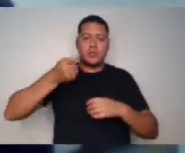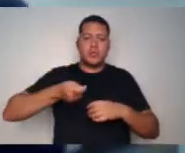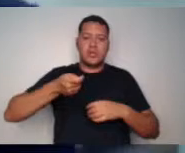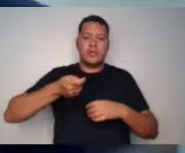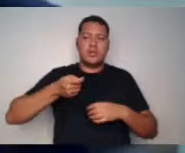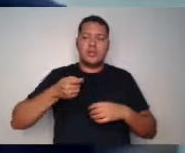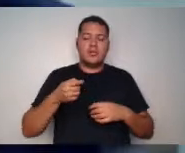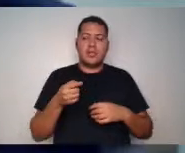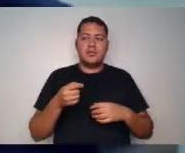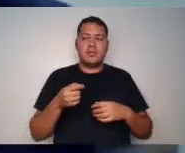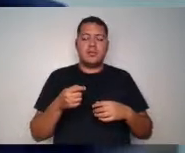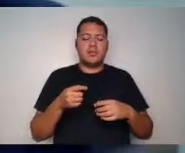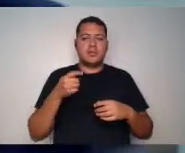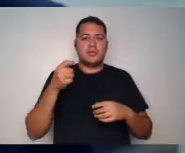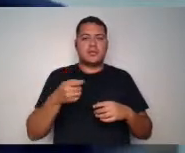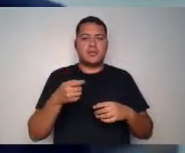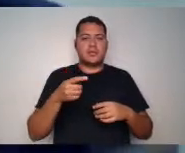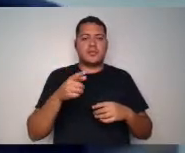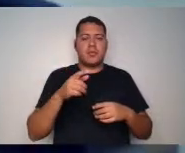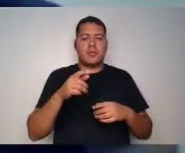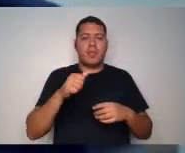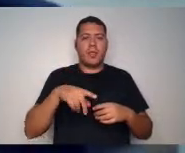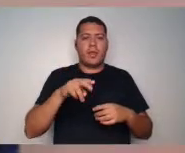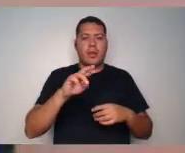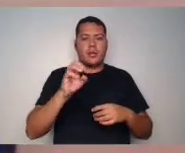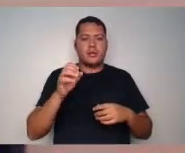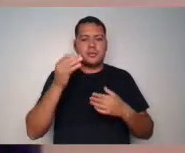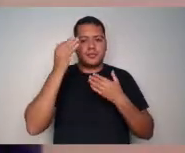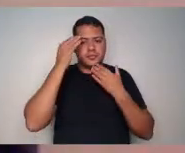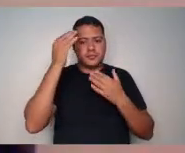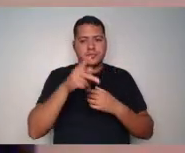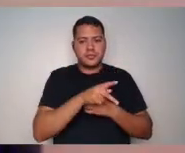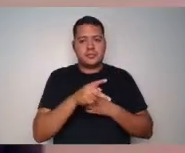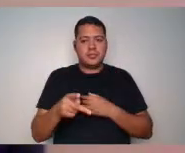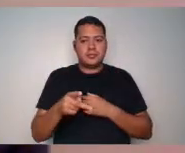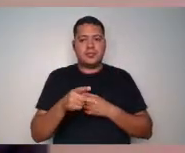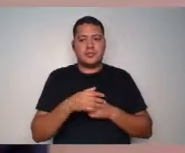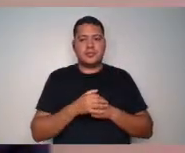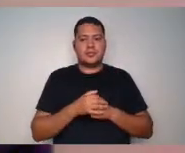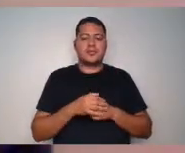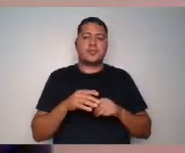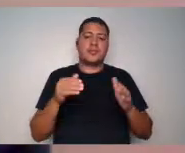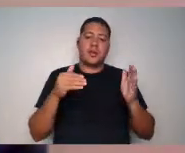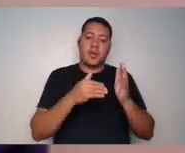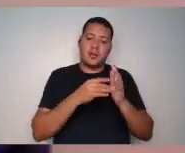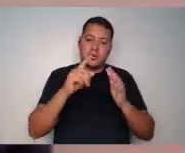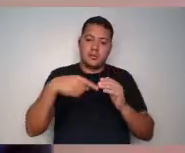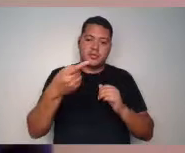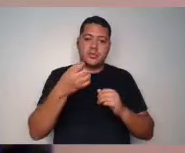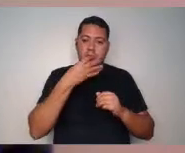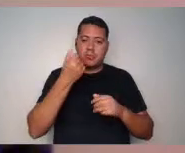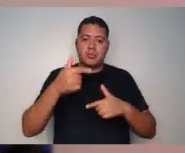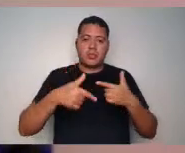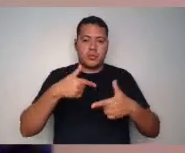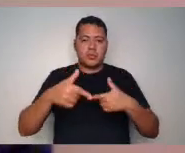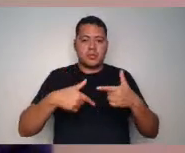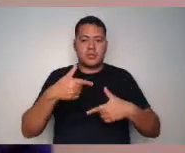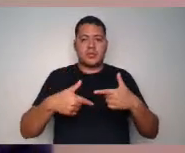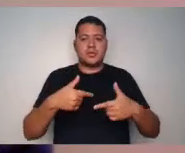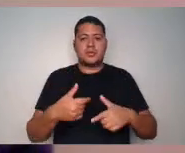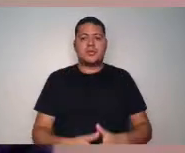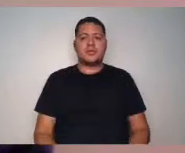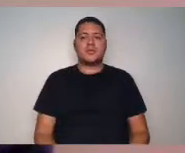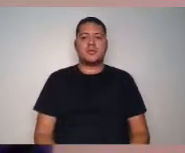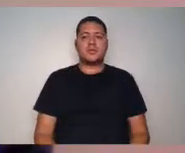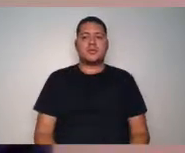André Machado Cavalcante. Thank you very much. E até breve. Thank you, Mr. President. Have a good